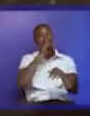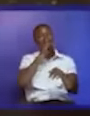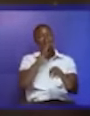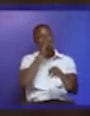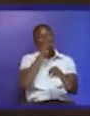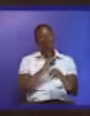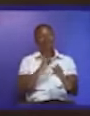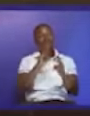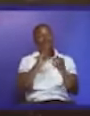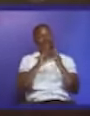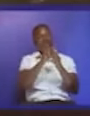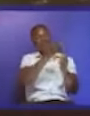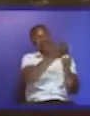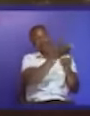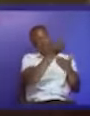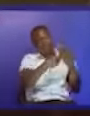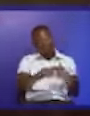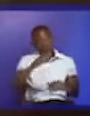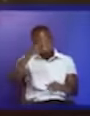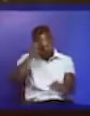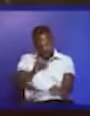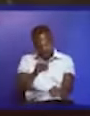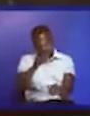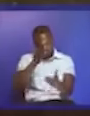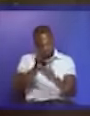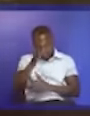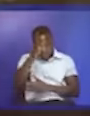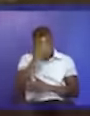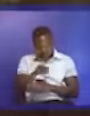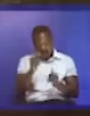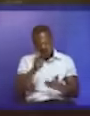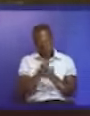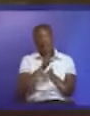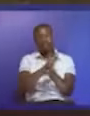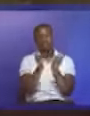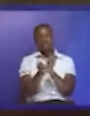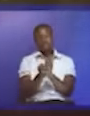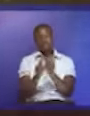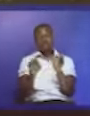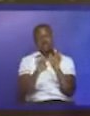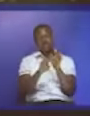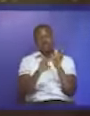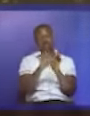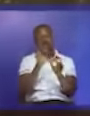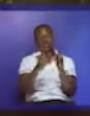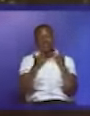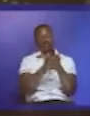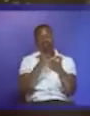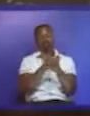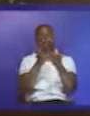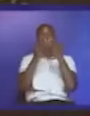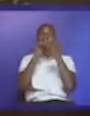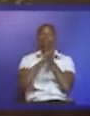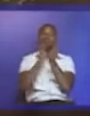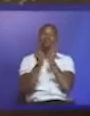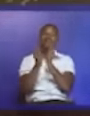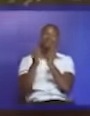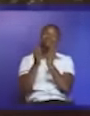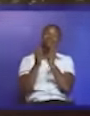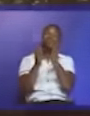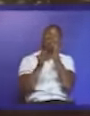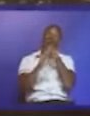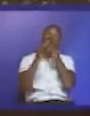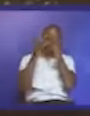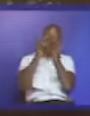That means if God wants to change Ghana, please look up, as powerful as the will of God is, there is